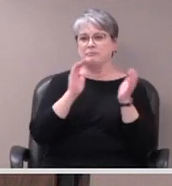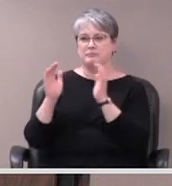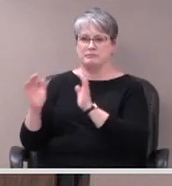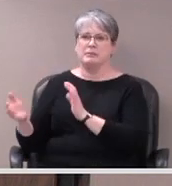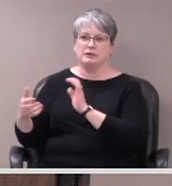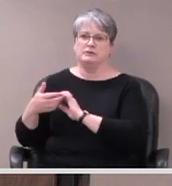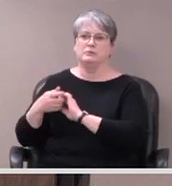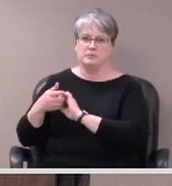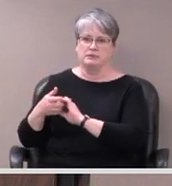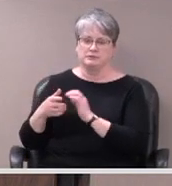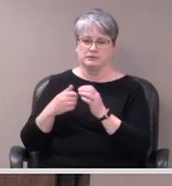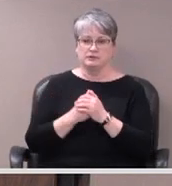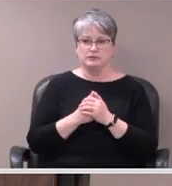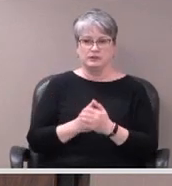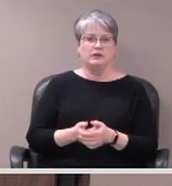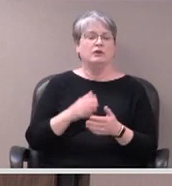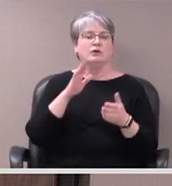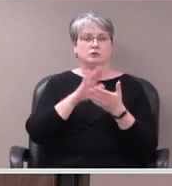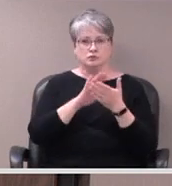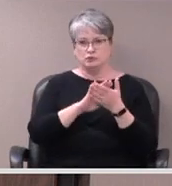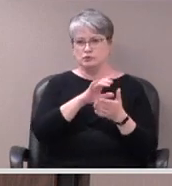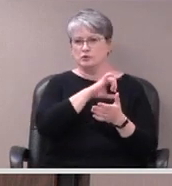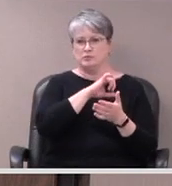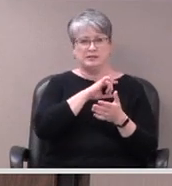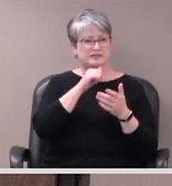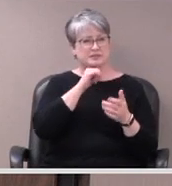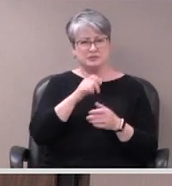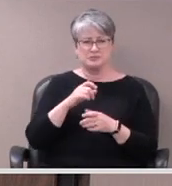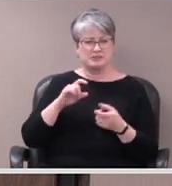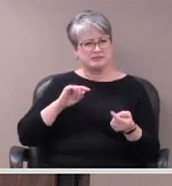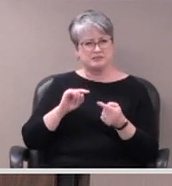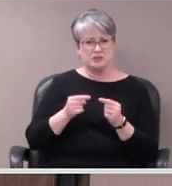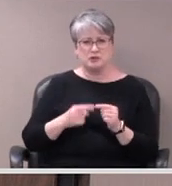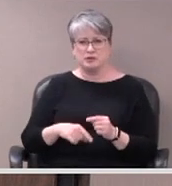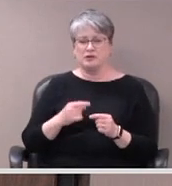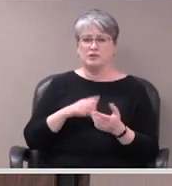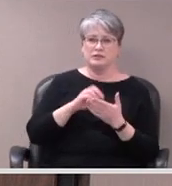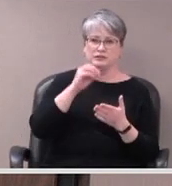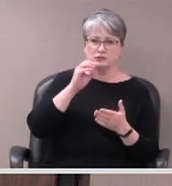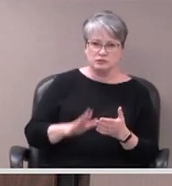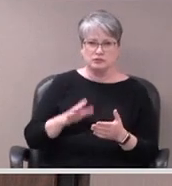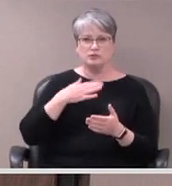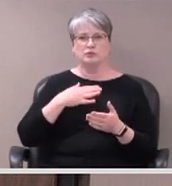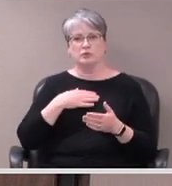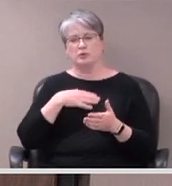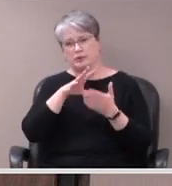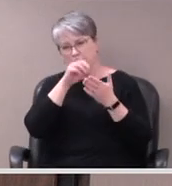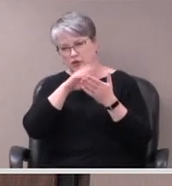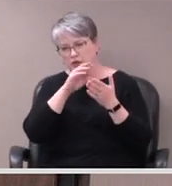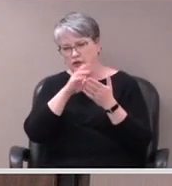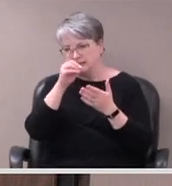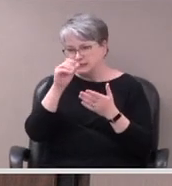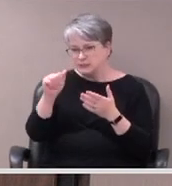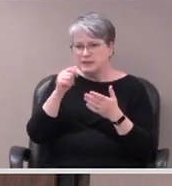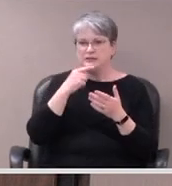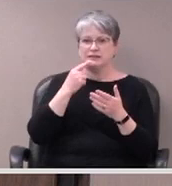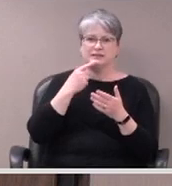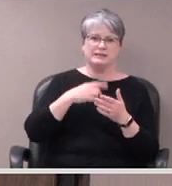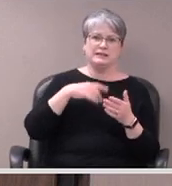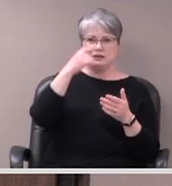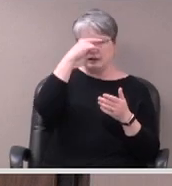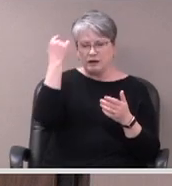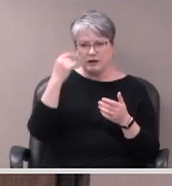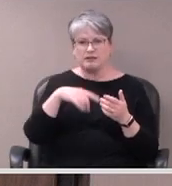still very disproportionately harming students of color, students with learning disabilities, and the students who identified